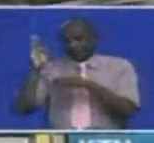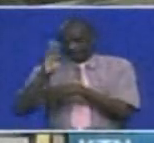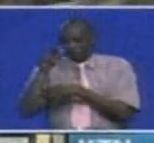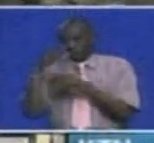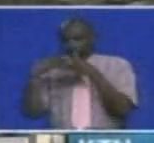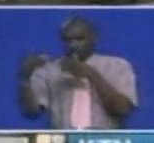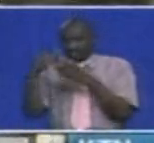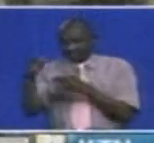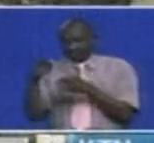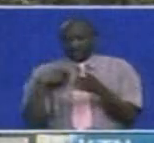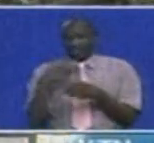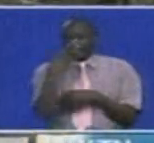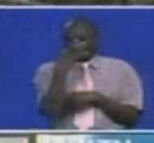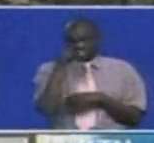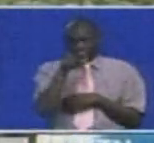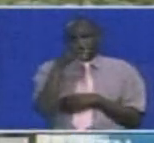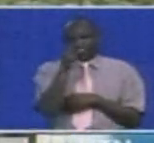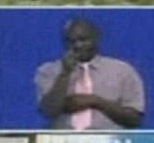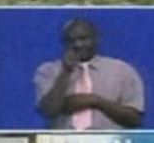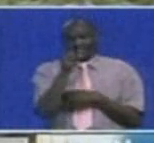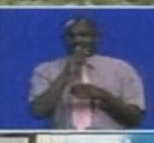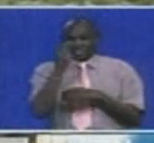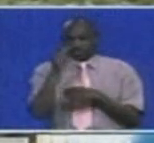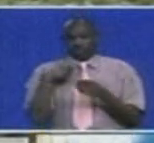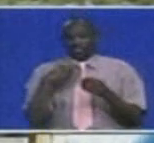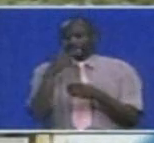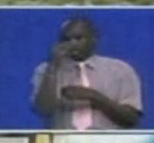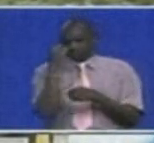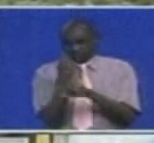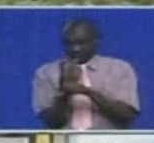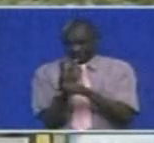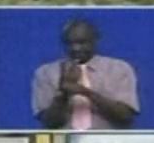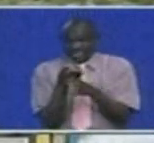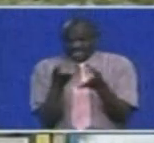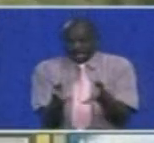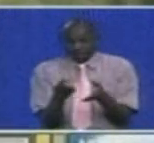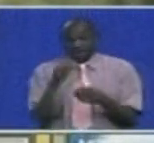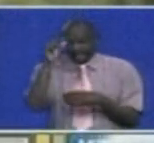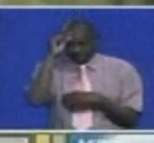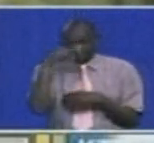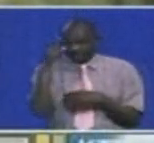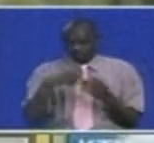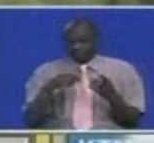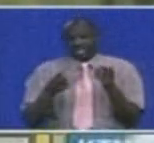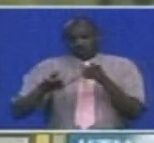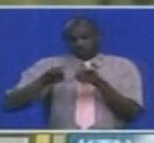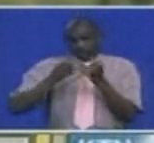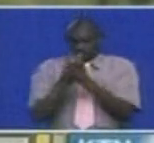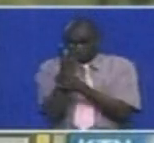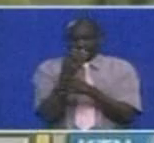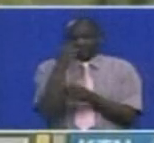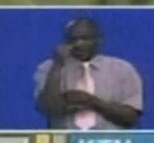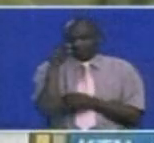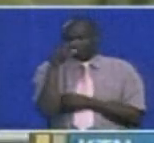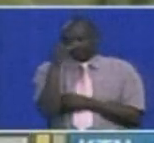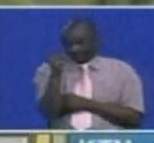3.5 trillion shillings in 2012, with the forecast by the government set to grow by 5.5% this year.